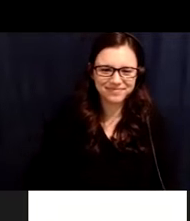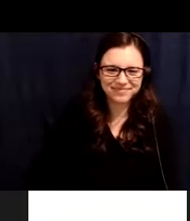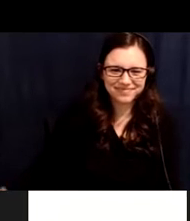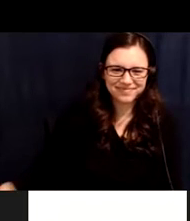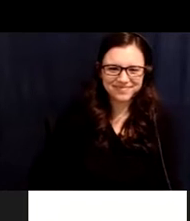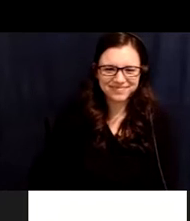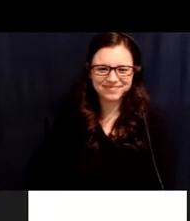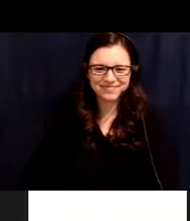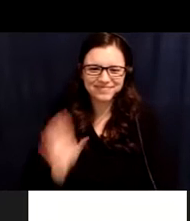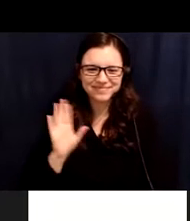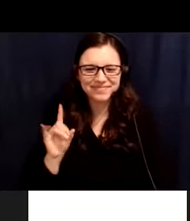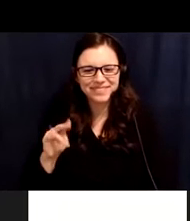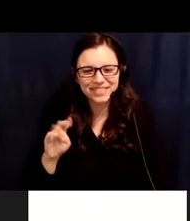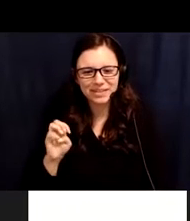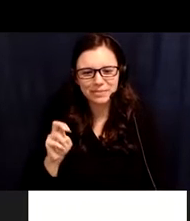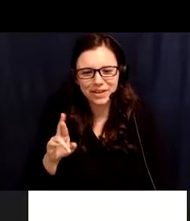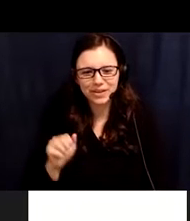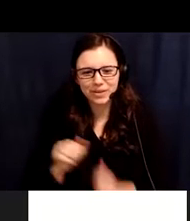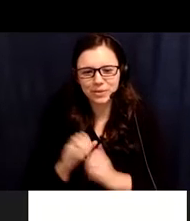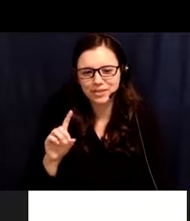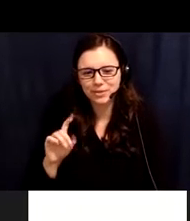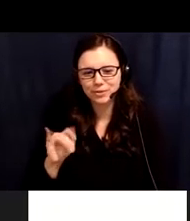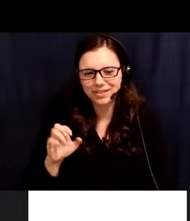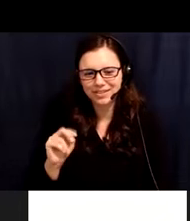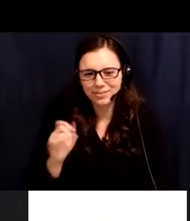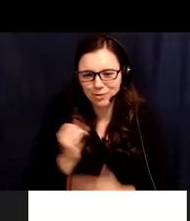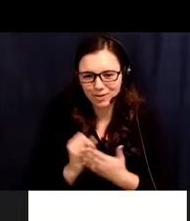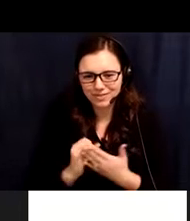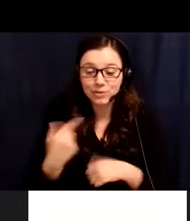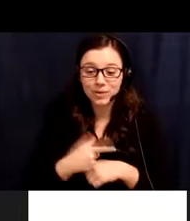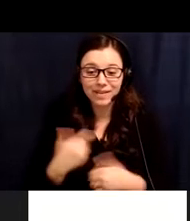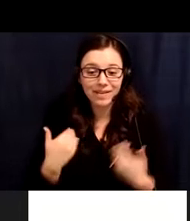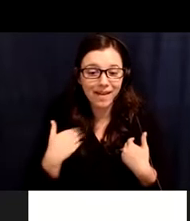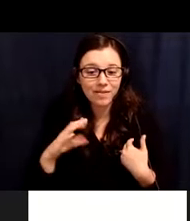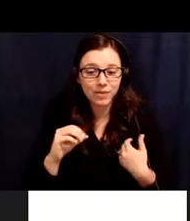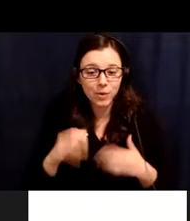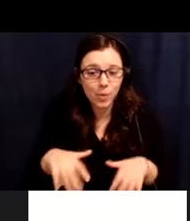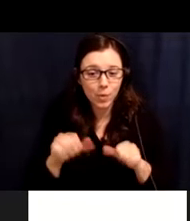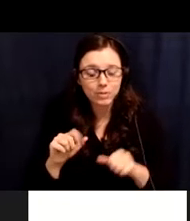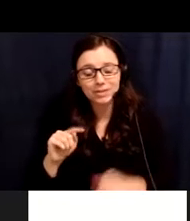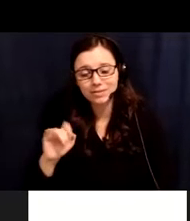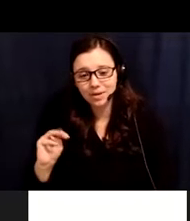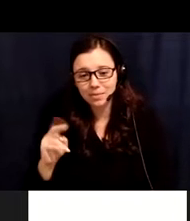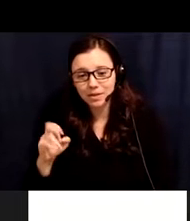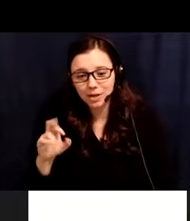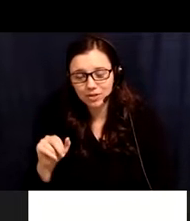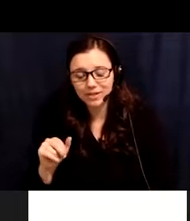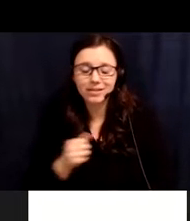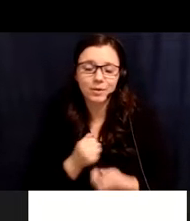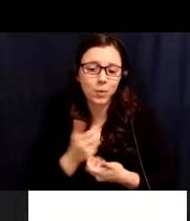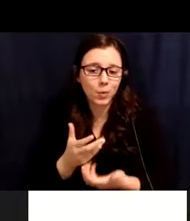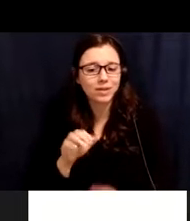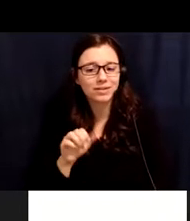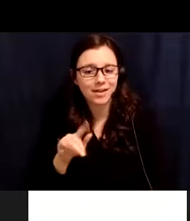Hi, I'm Diane McGarry with Drake at Arts. With me today, our co-host, Tom McGarry, poet Alice B Fogel,